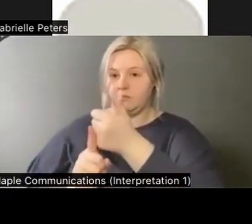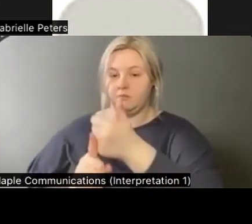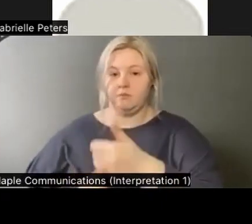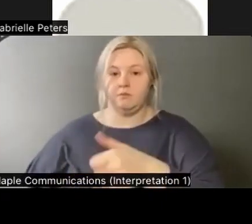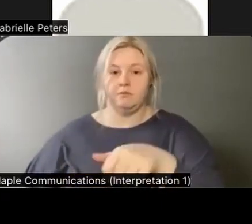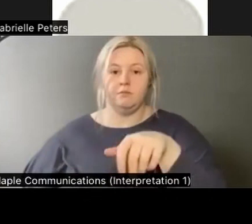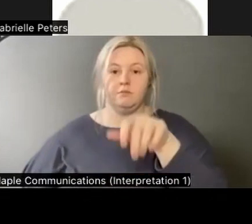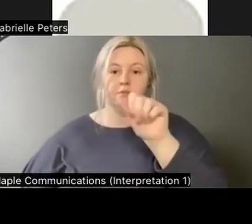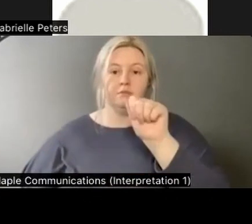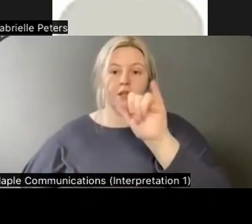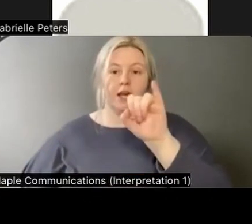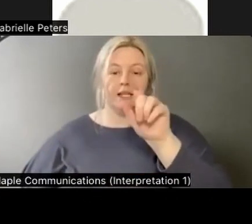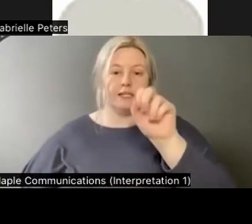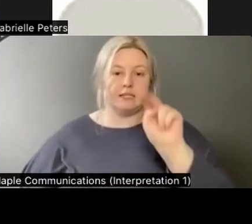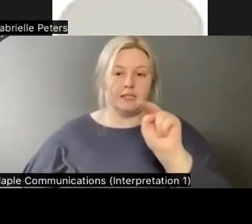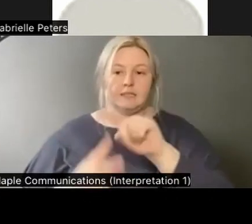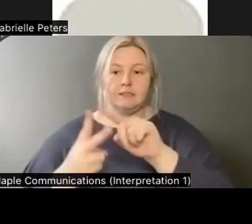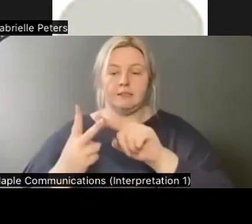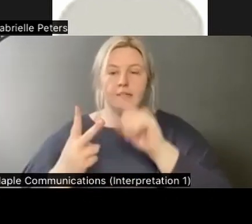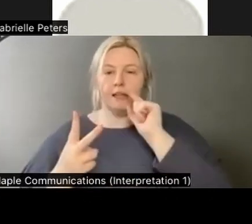Aslan are taking care of us today.